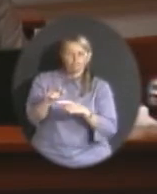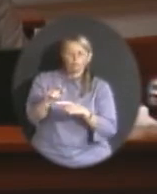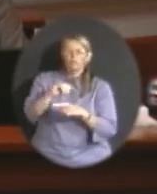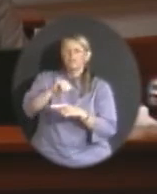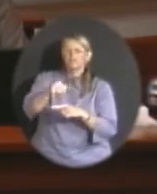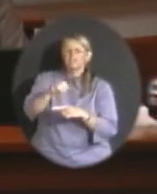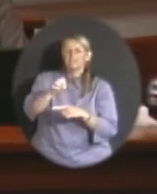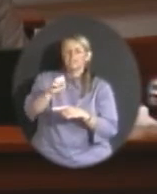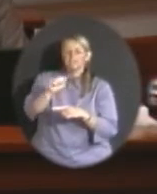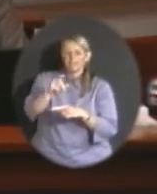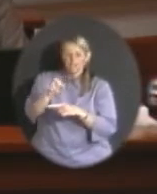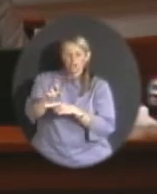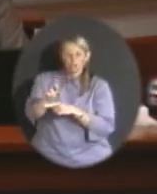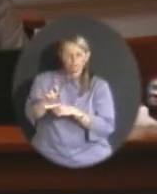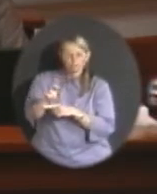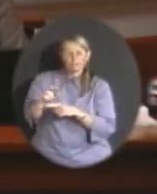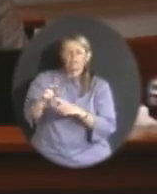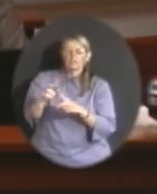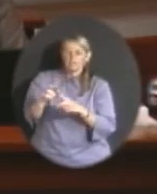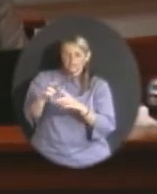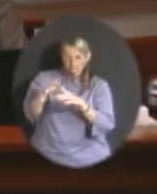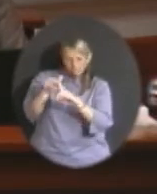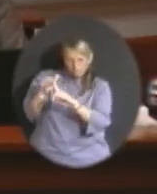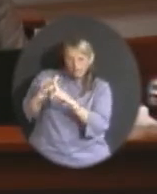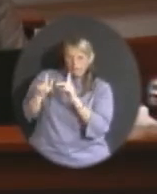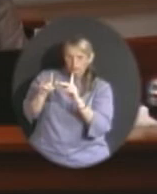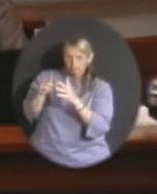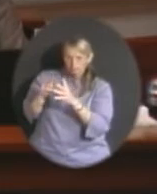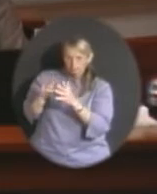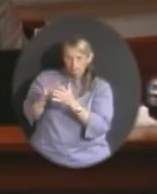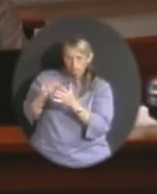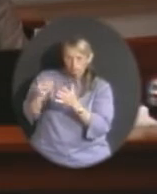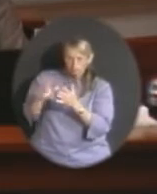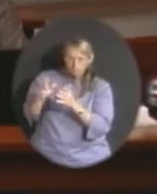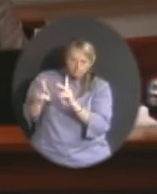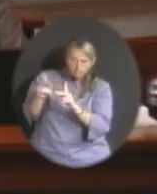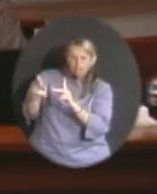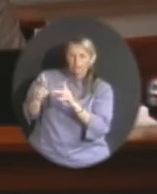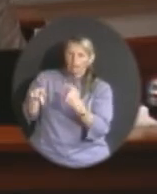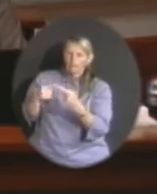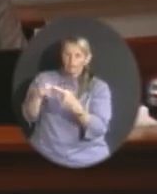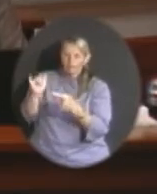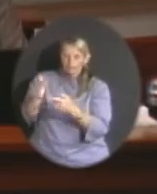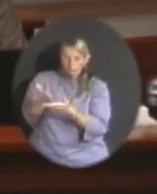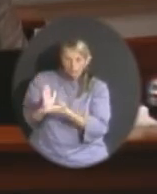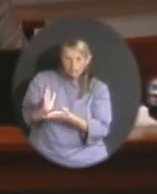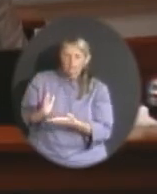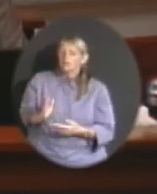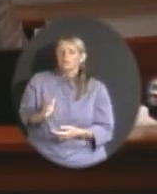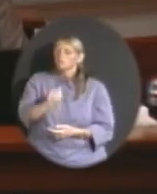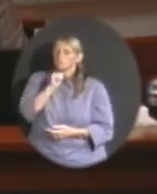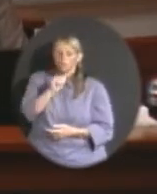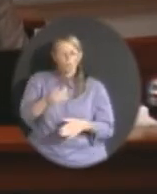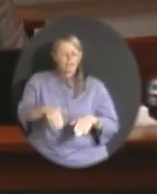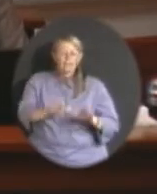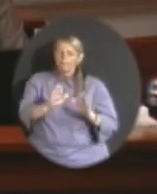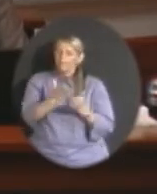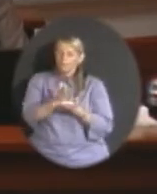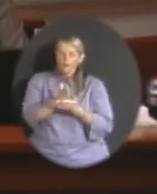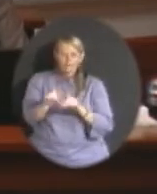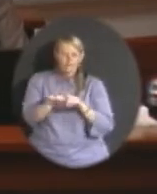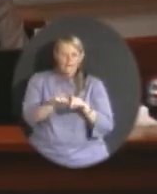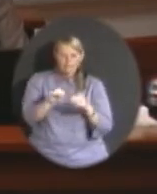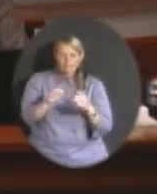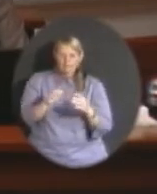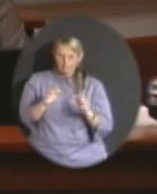terms of what those guidelines look like. They certainly do not give up any rights as an individual citizen in our community. They can certainly